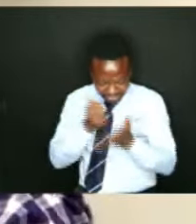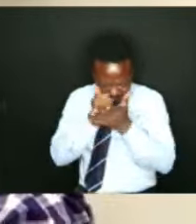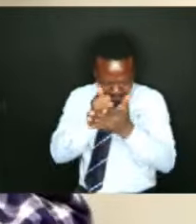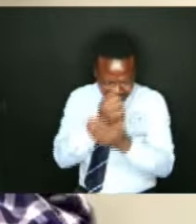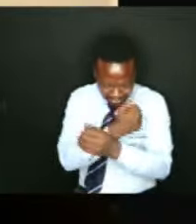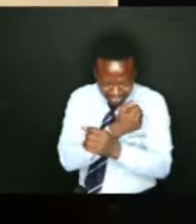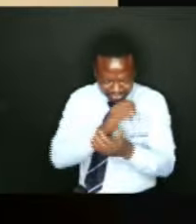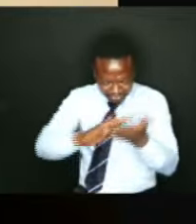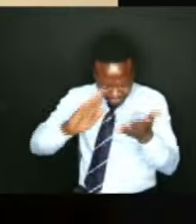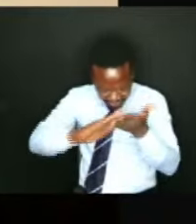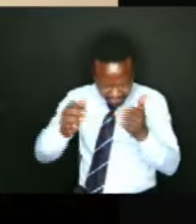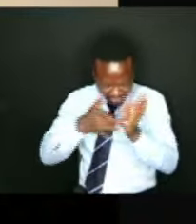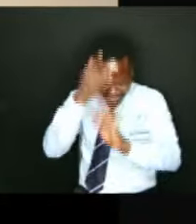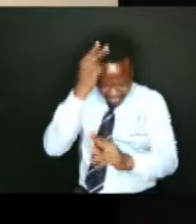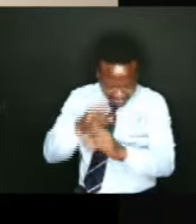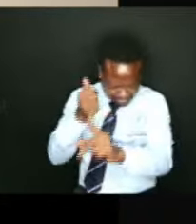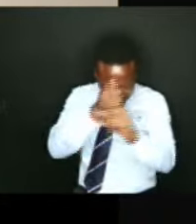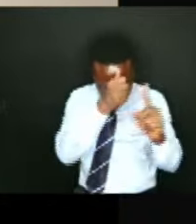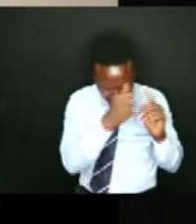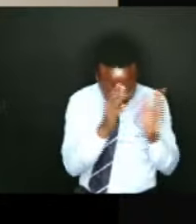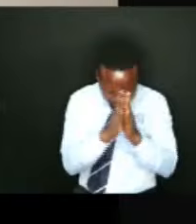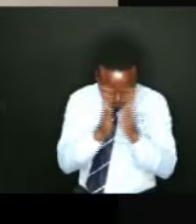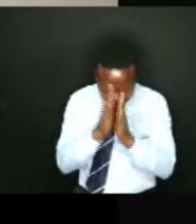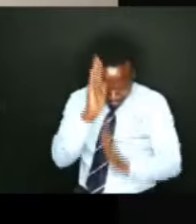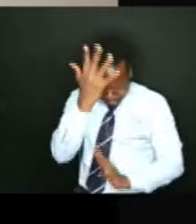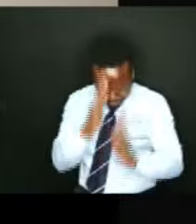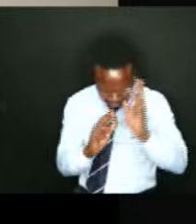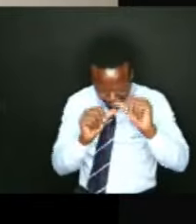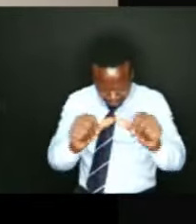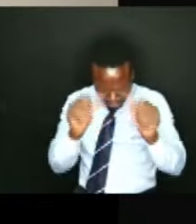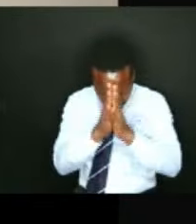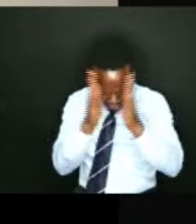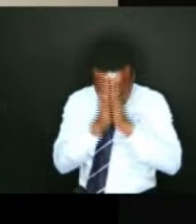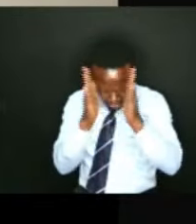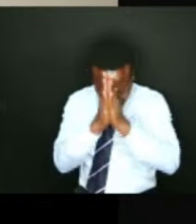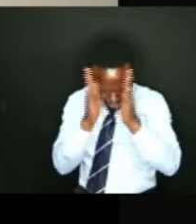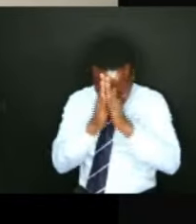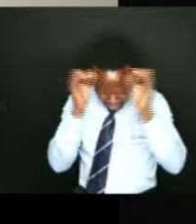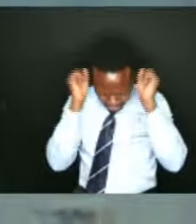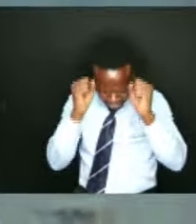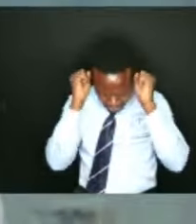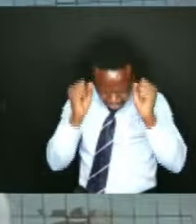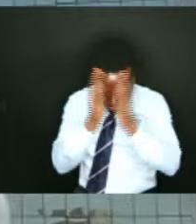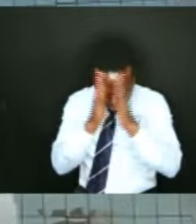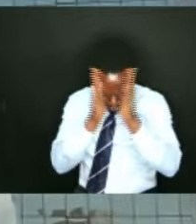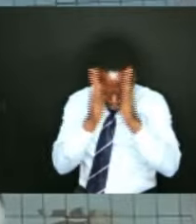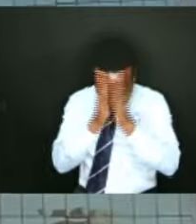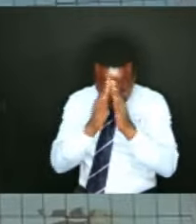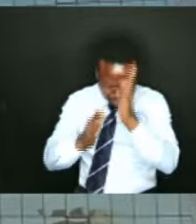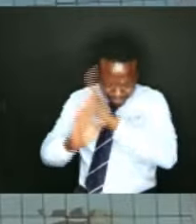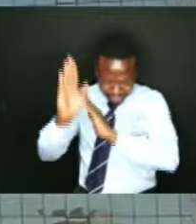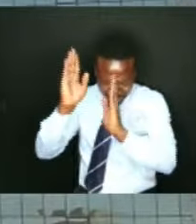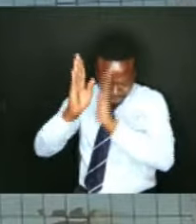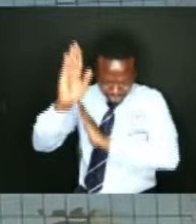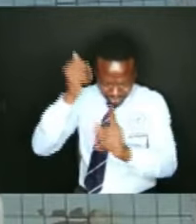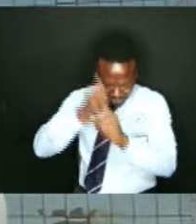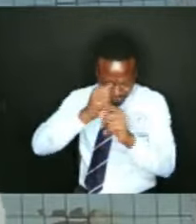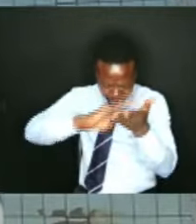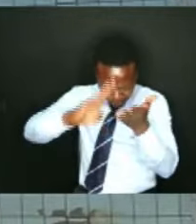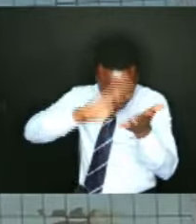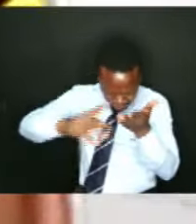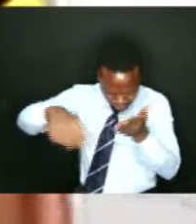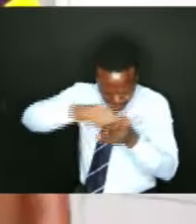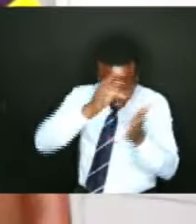Meka Makalombo Yosia, Lembele Ando, Kolebe Kasaya, Sene Asu, Lembe Kalabra.